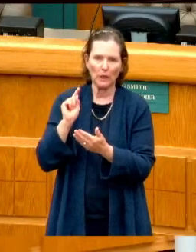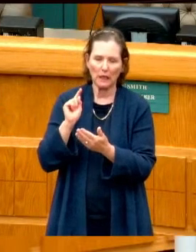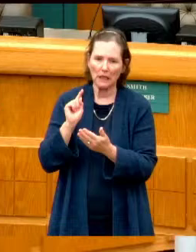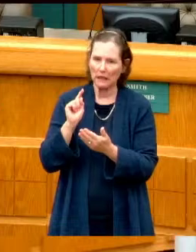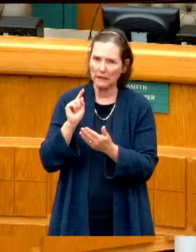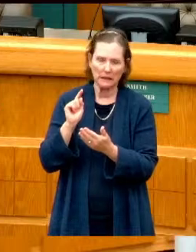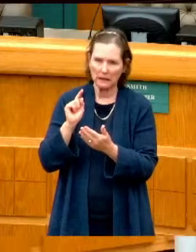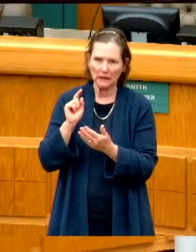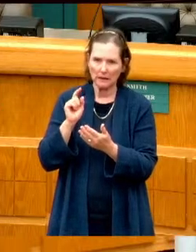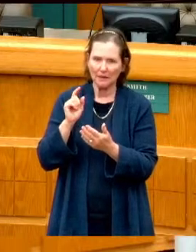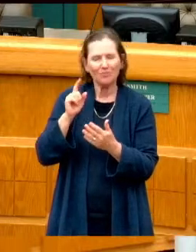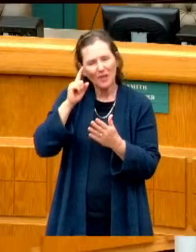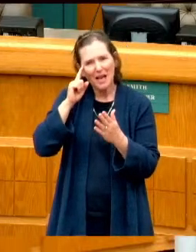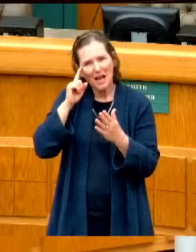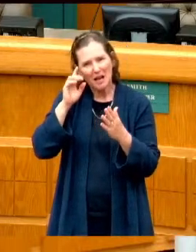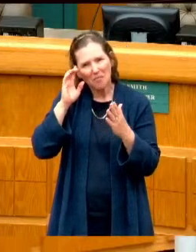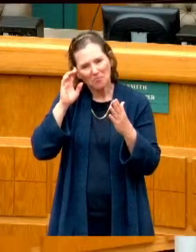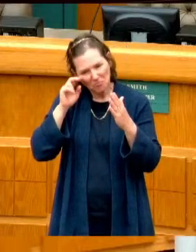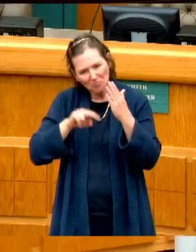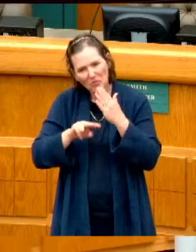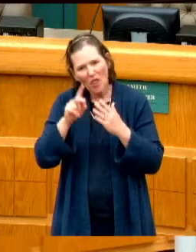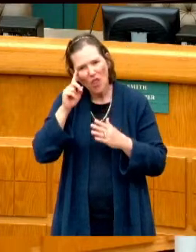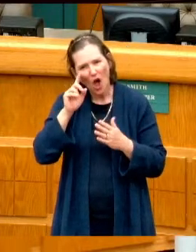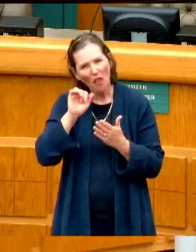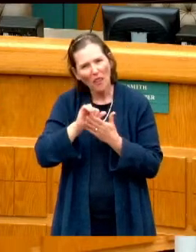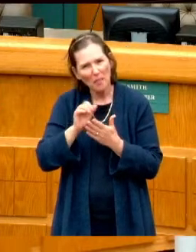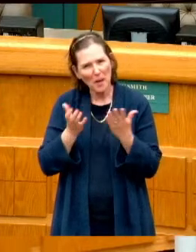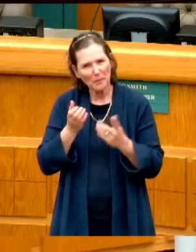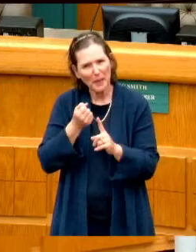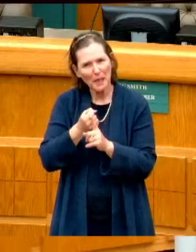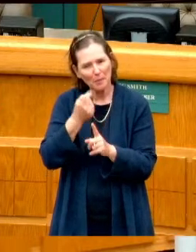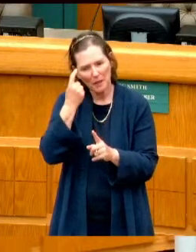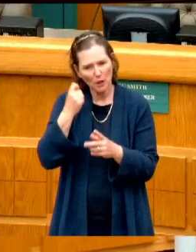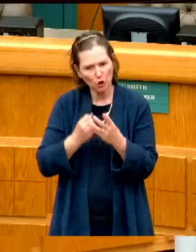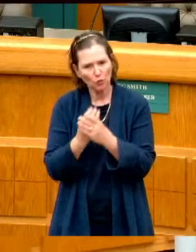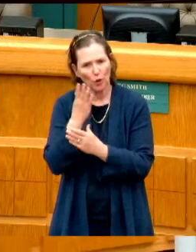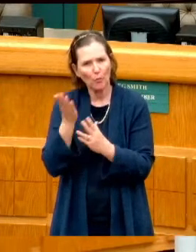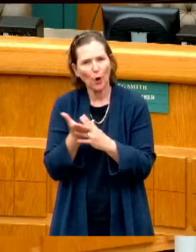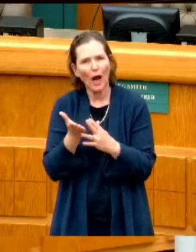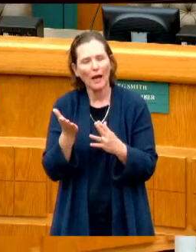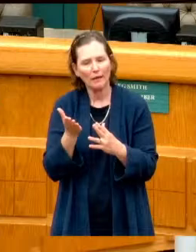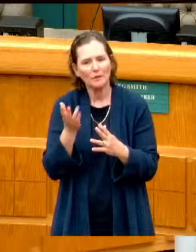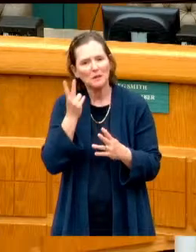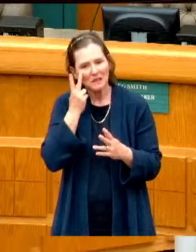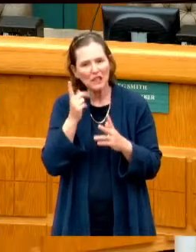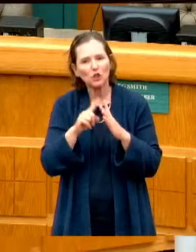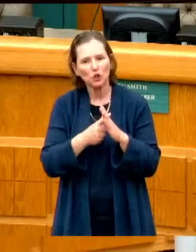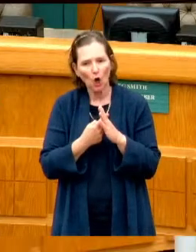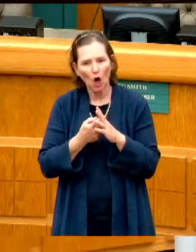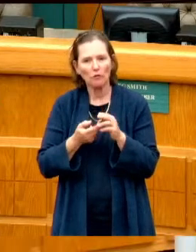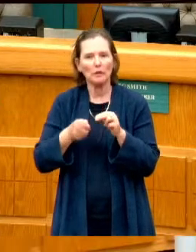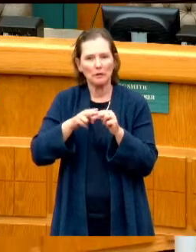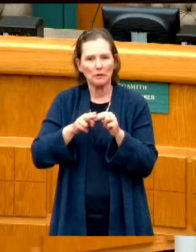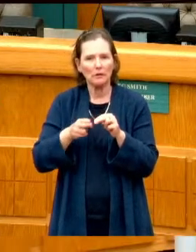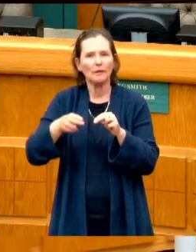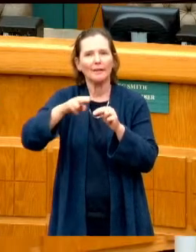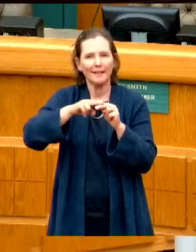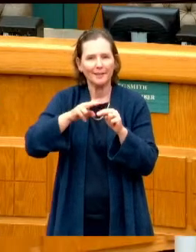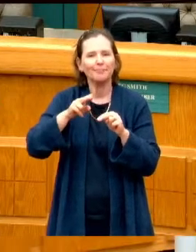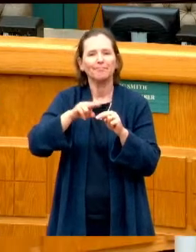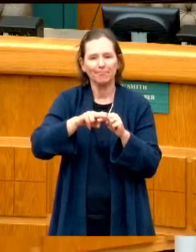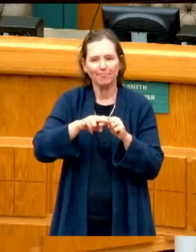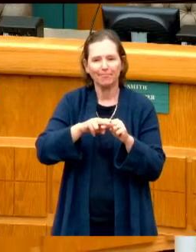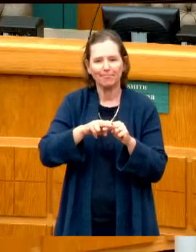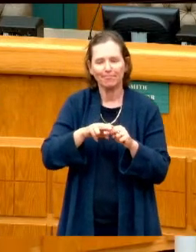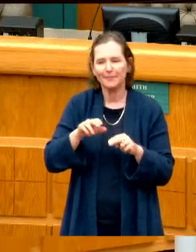that we've been expecting because of spring break, and we're seeing it now, and those numbers are still going up. So again, like the judge has